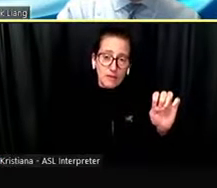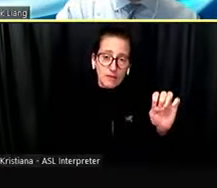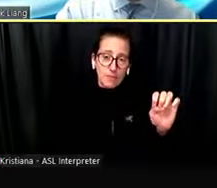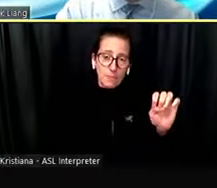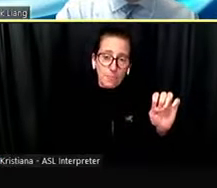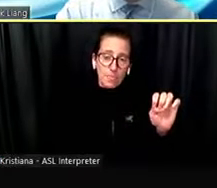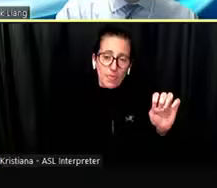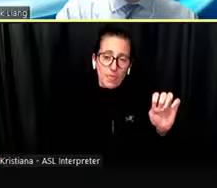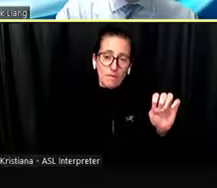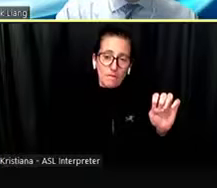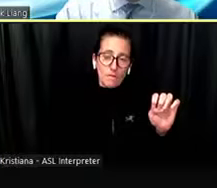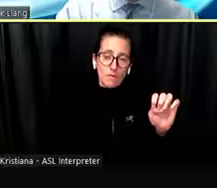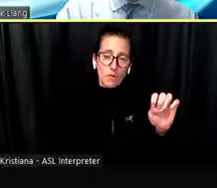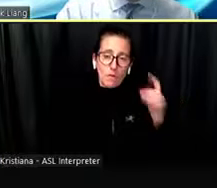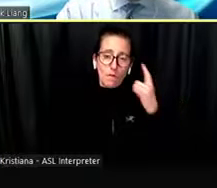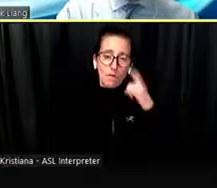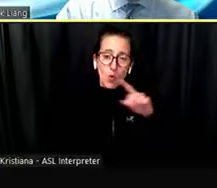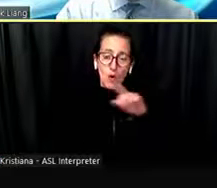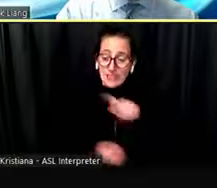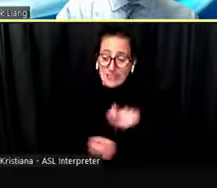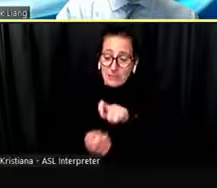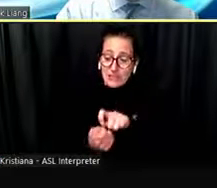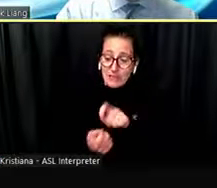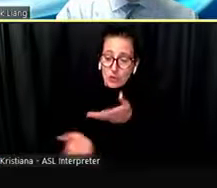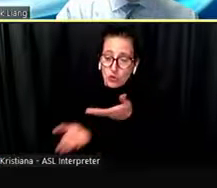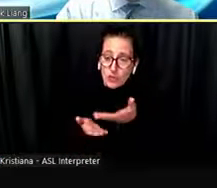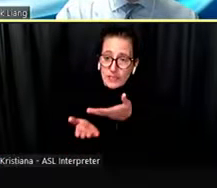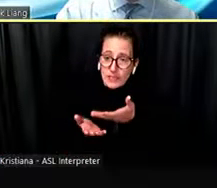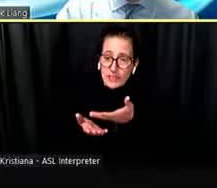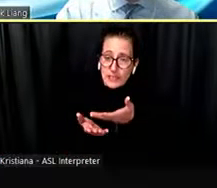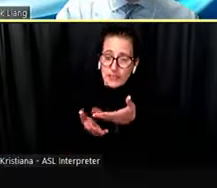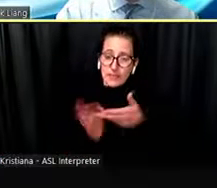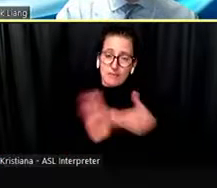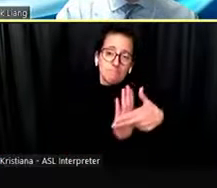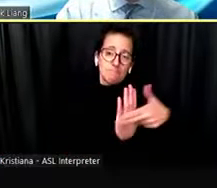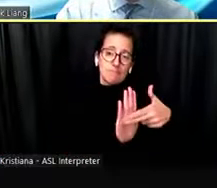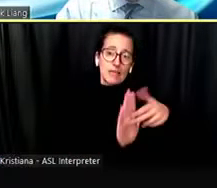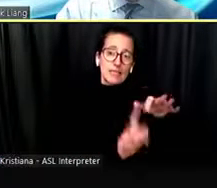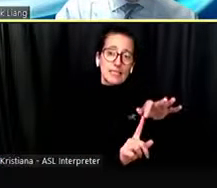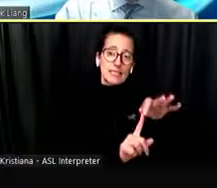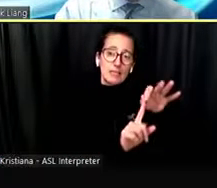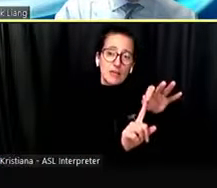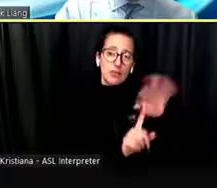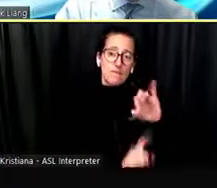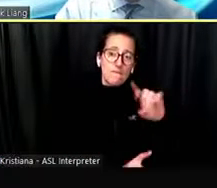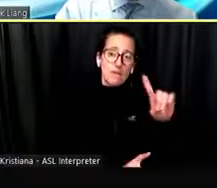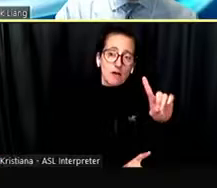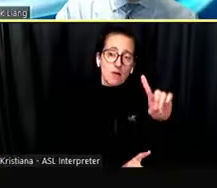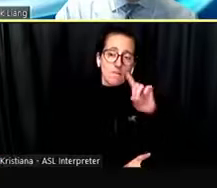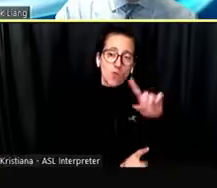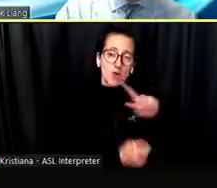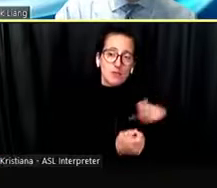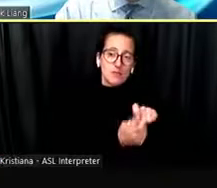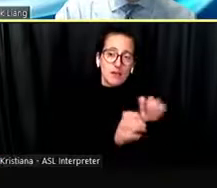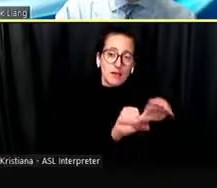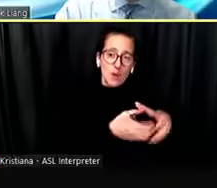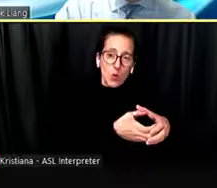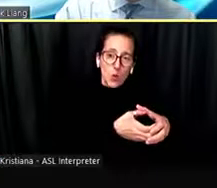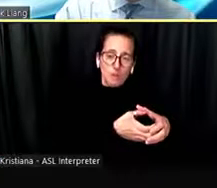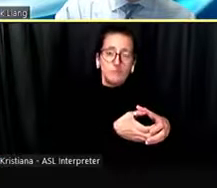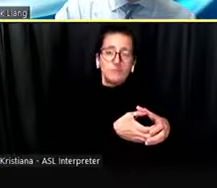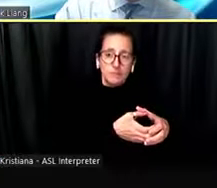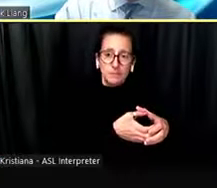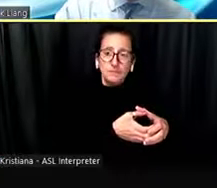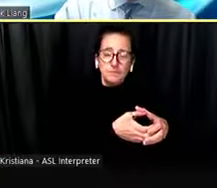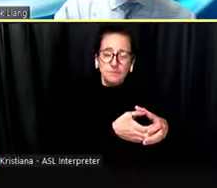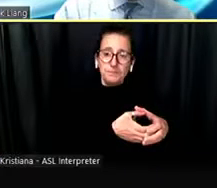any specific kind of services, those are categorized in the special fund, and those are usually has an external constraint to